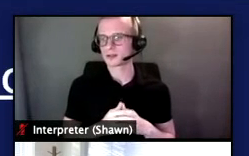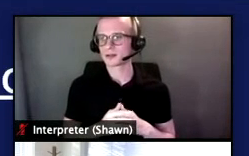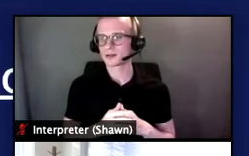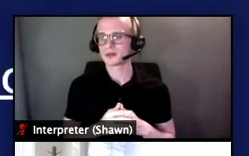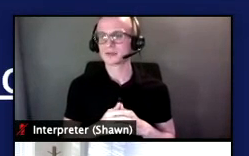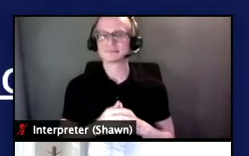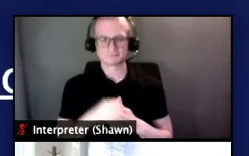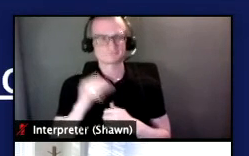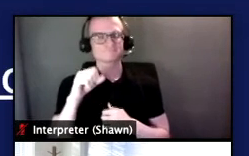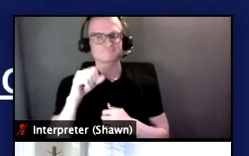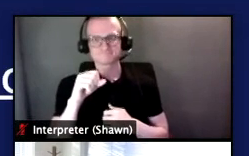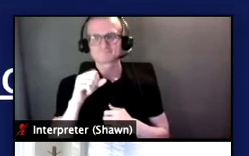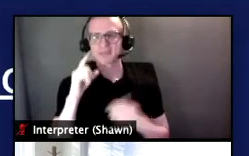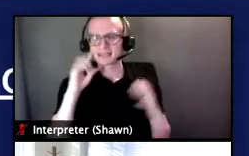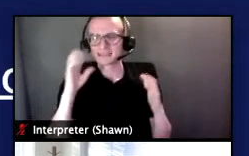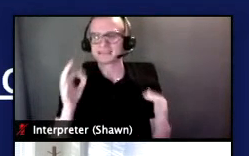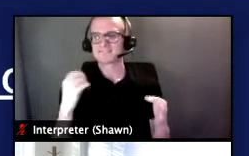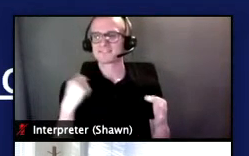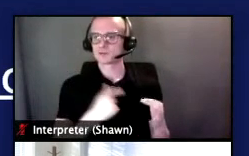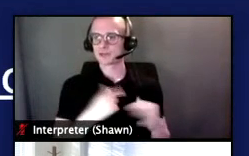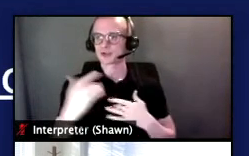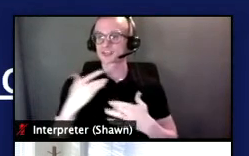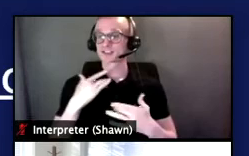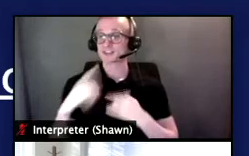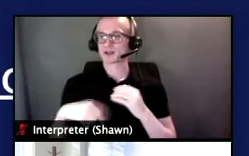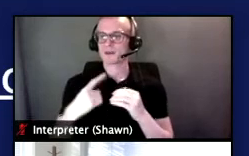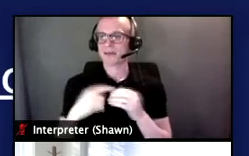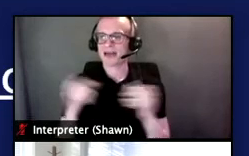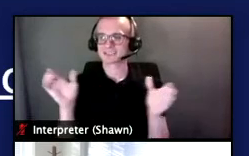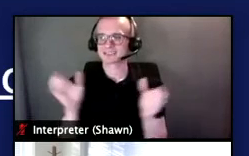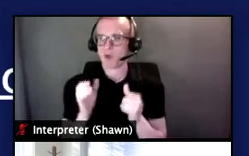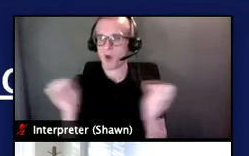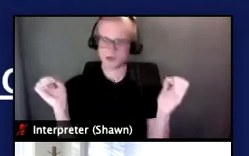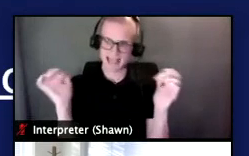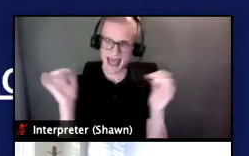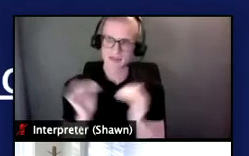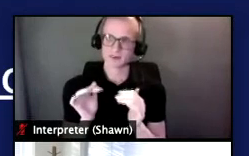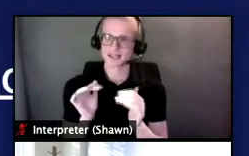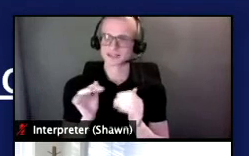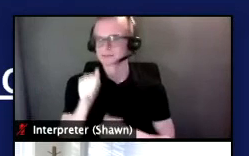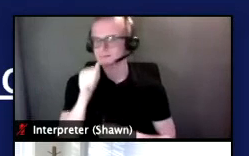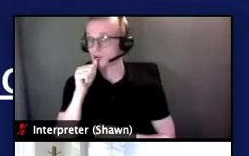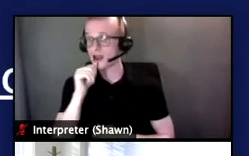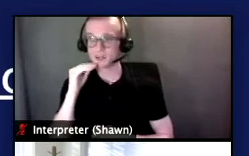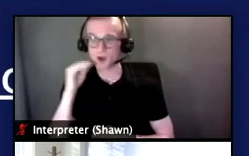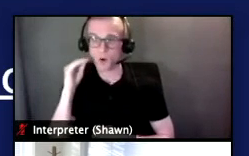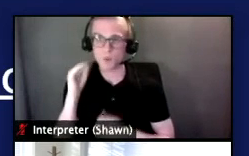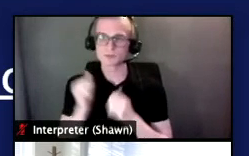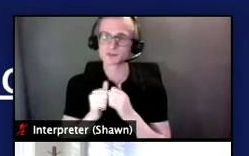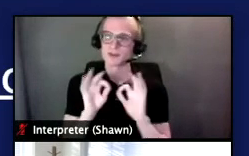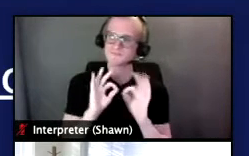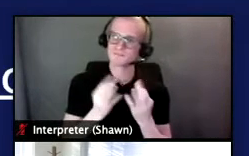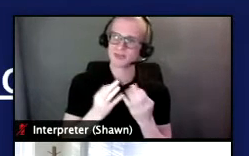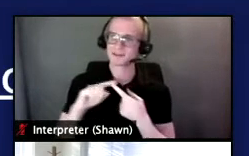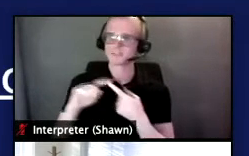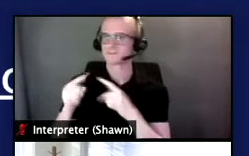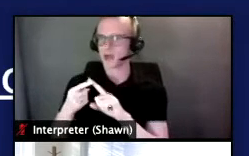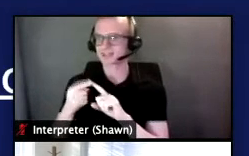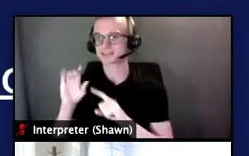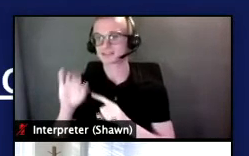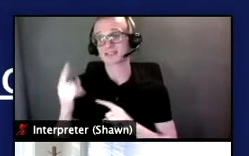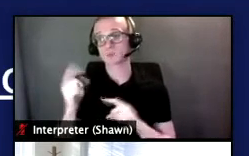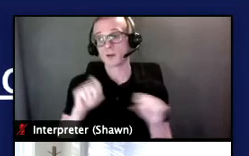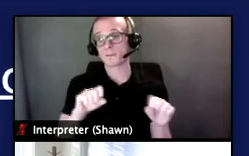certainly concerned that small gatherings in private homes with families and friends is a potential source for the